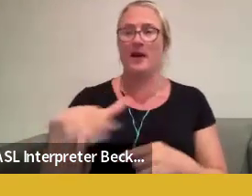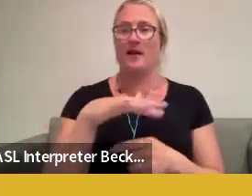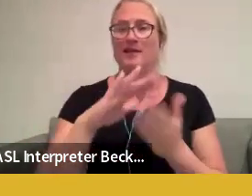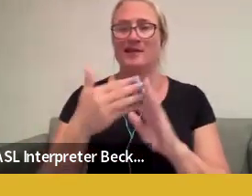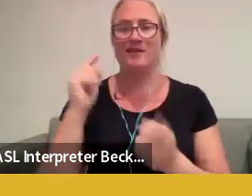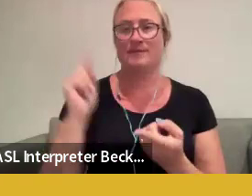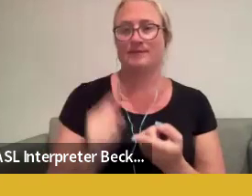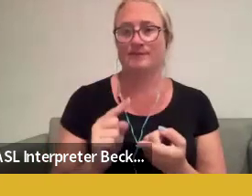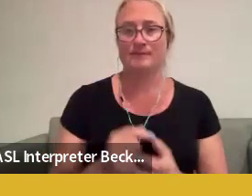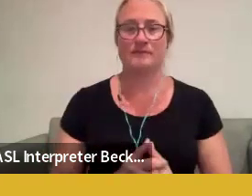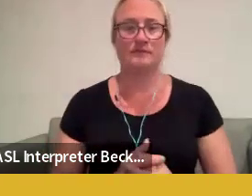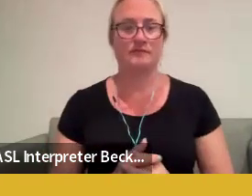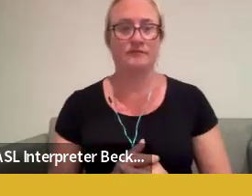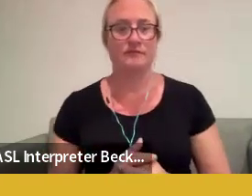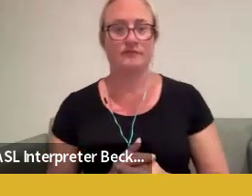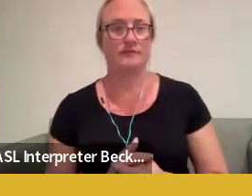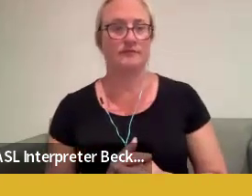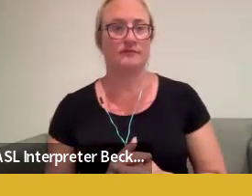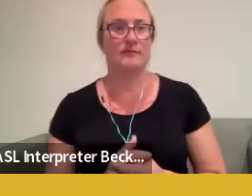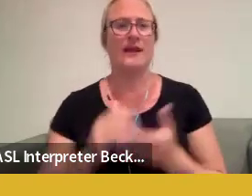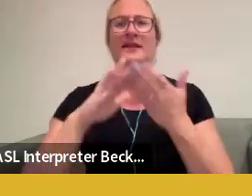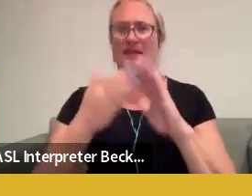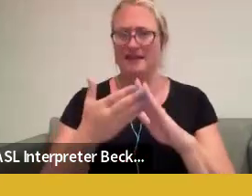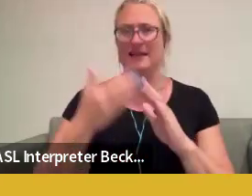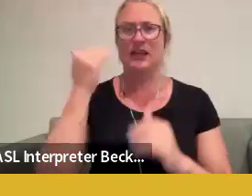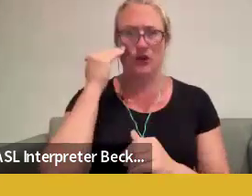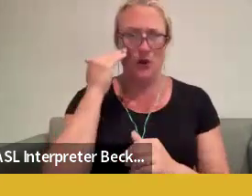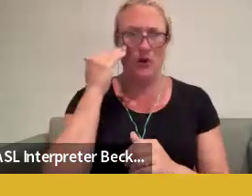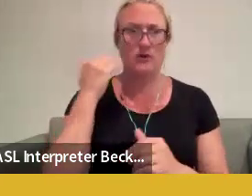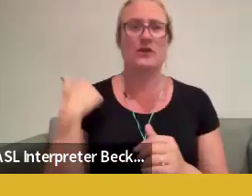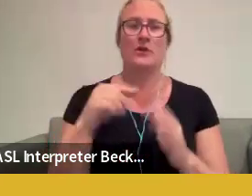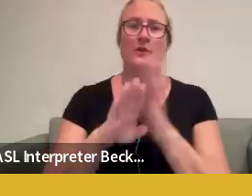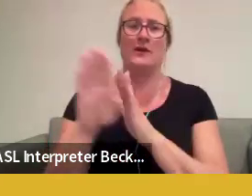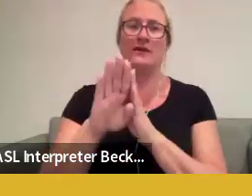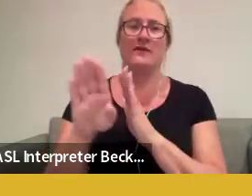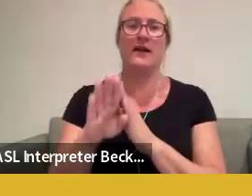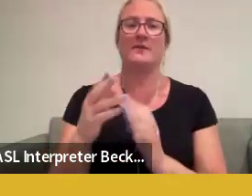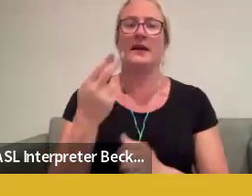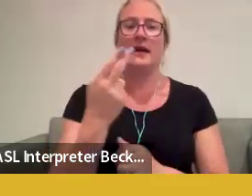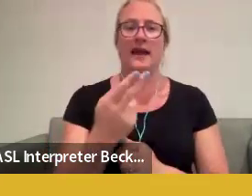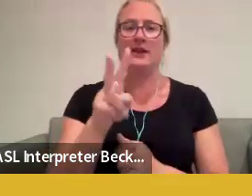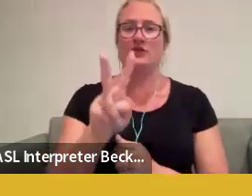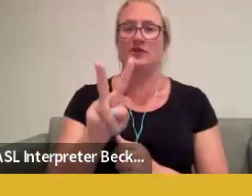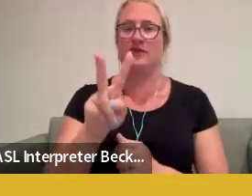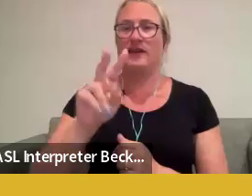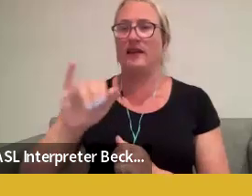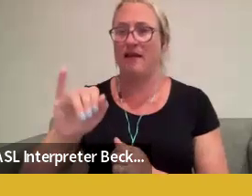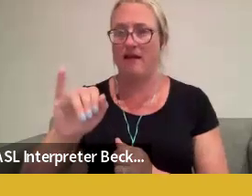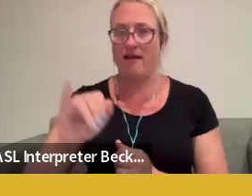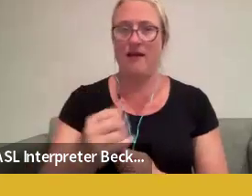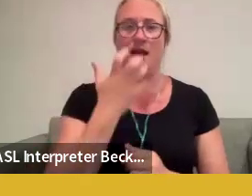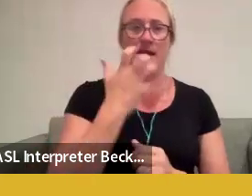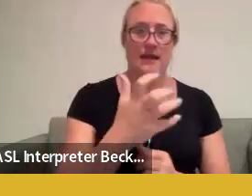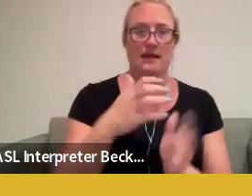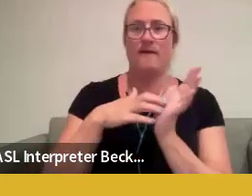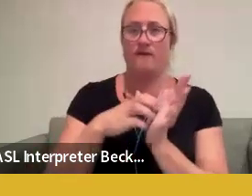The city takes all of those factors into account, and we have developed something called the Heat Vulnerability Index. So the Heat Vulnerability Index